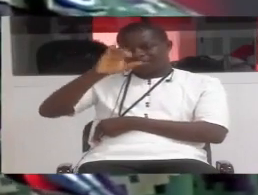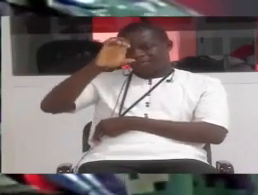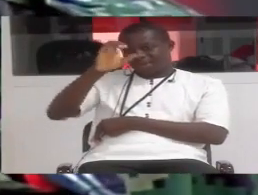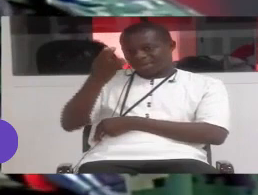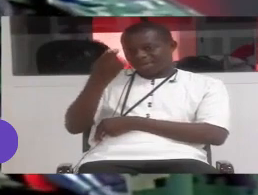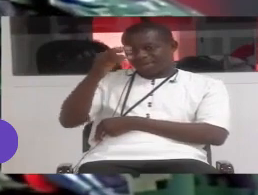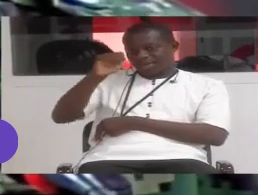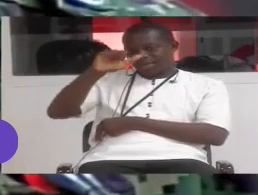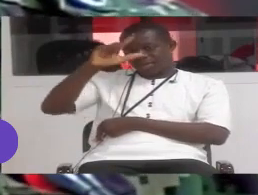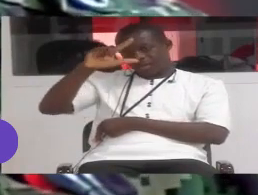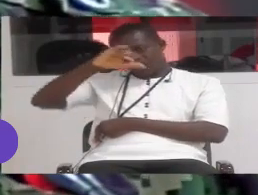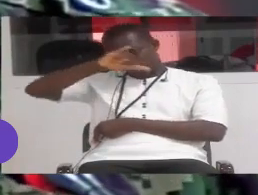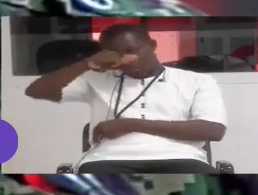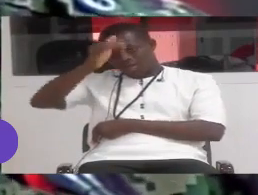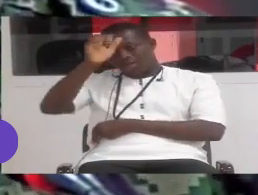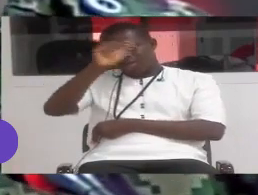lieutenant michael jata